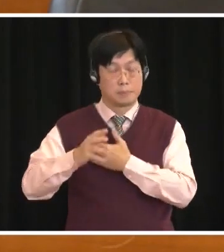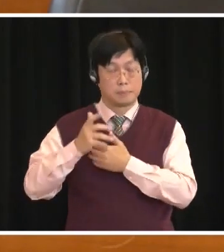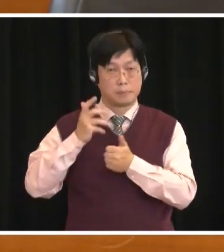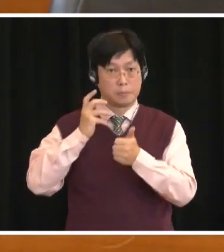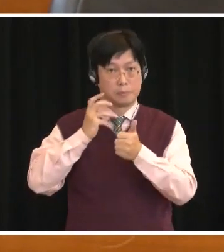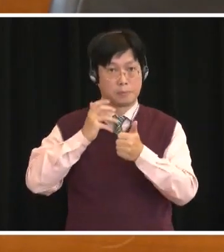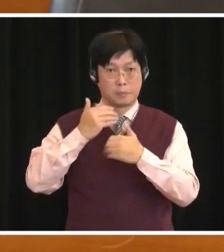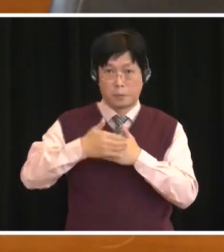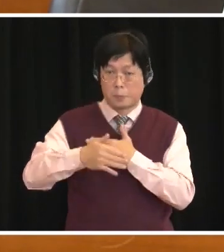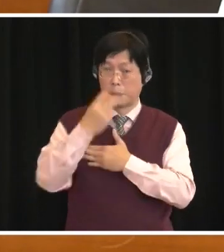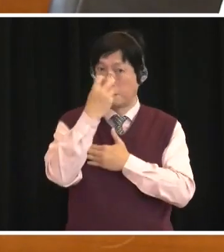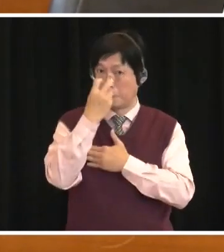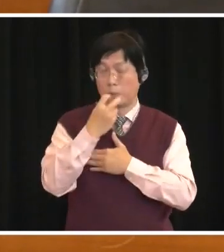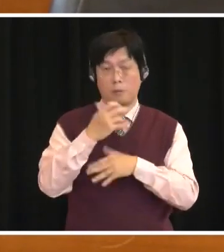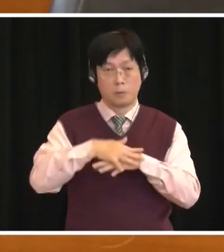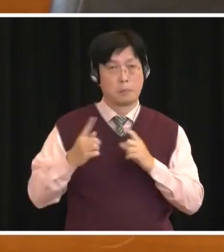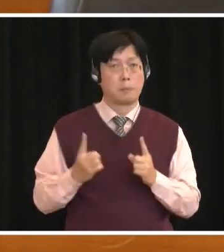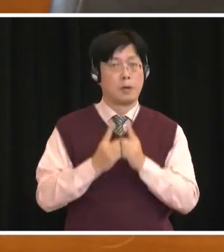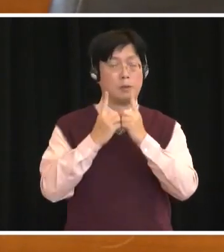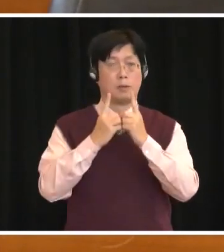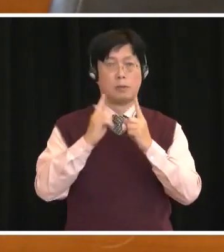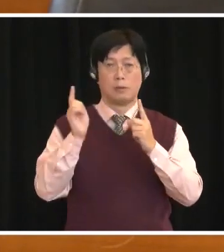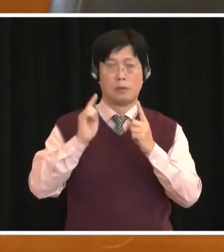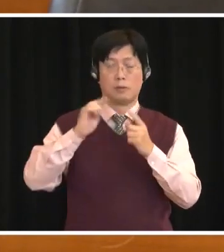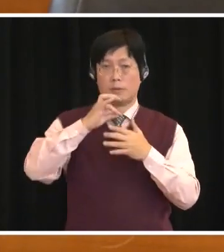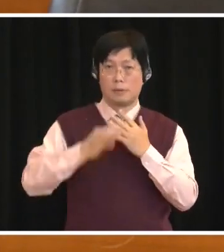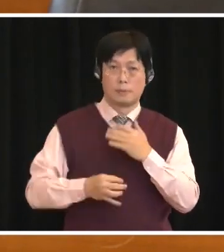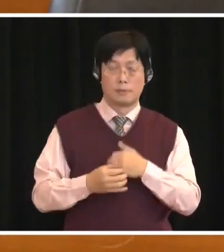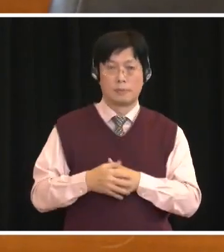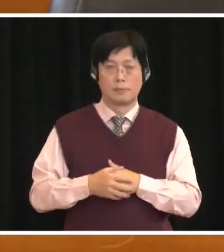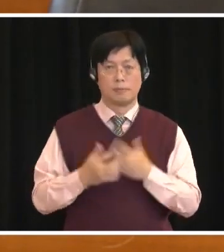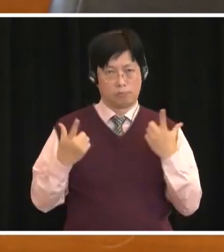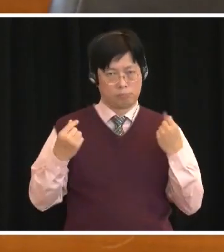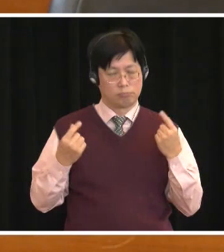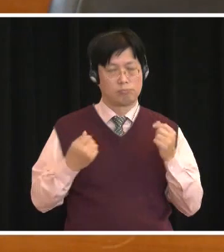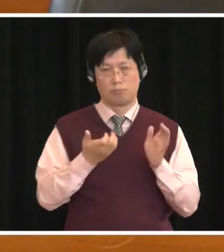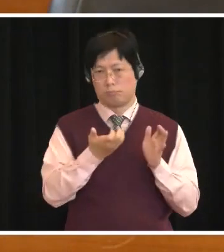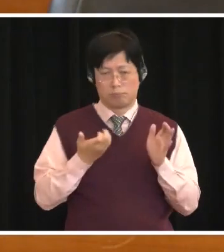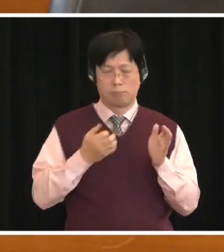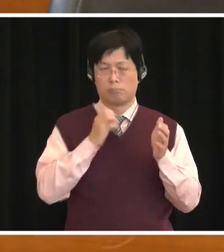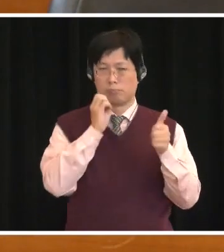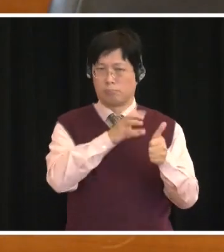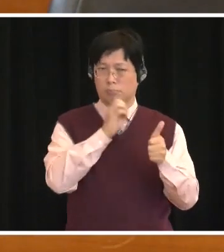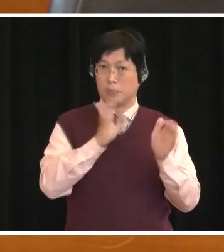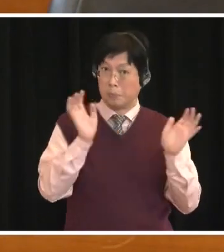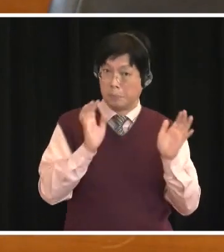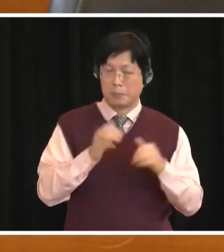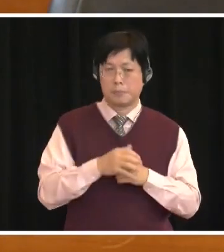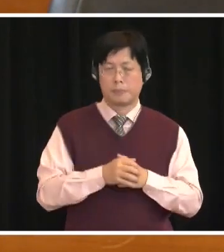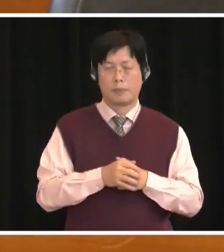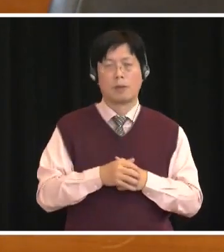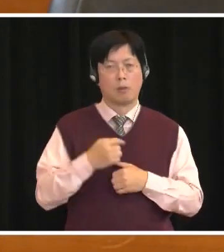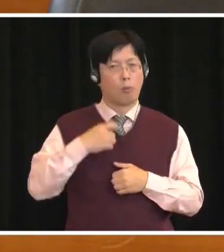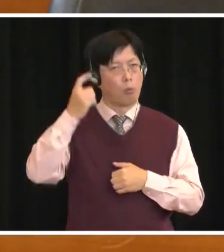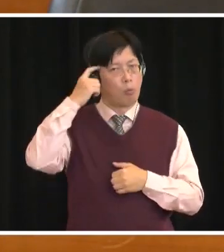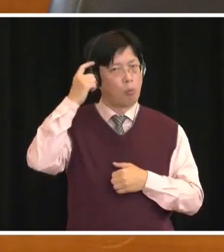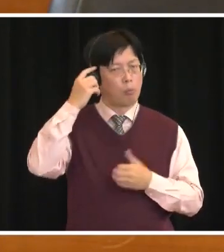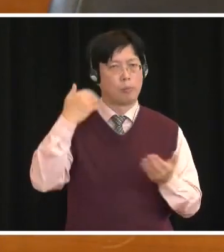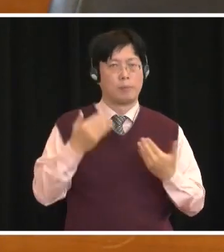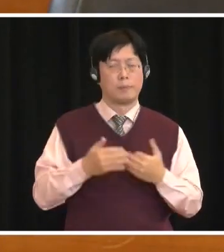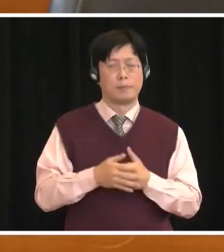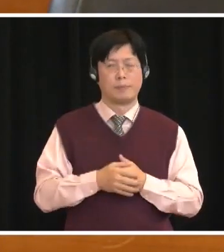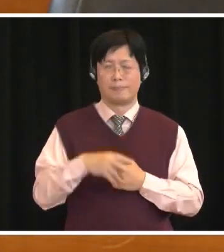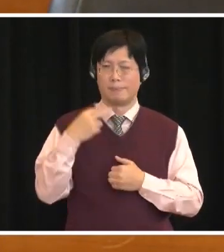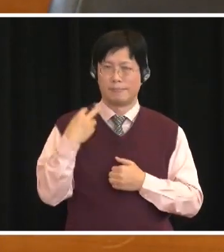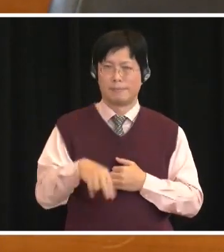clearly to the child victim as well as what may happen next in the process.